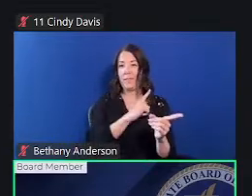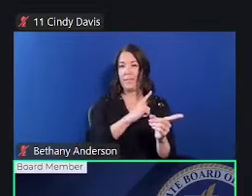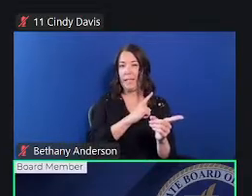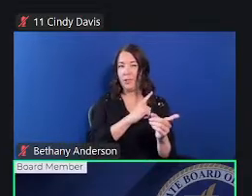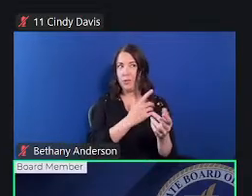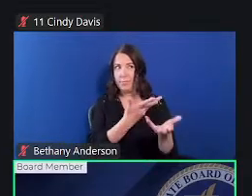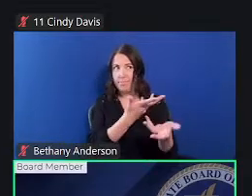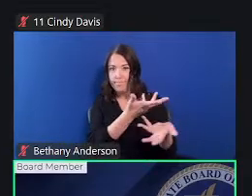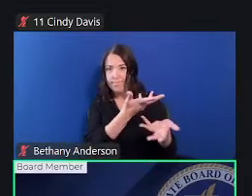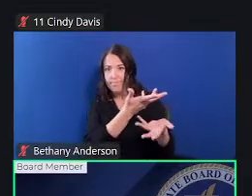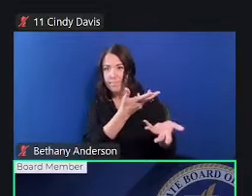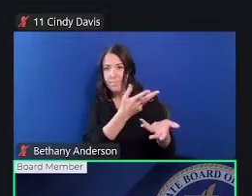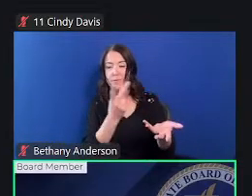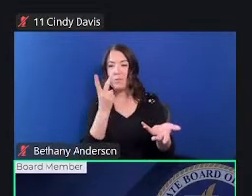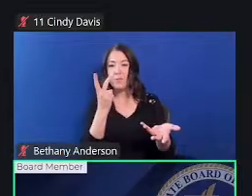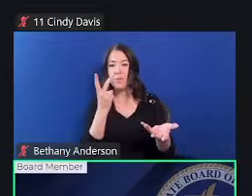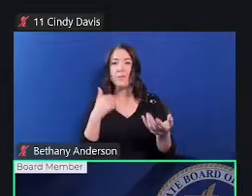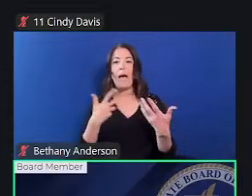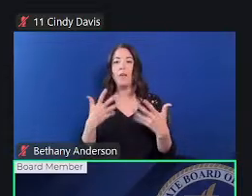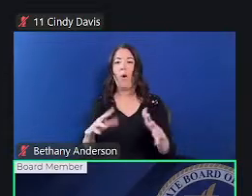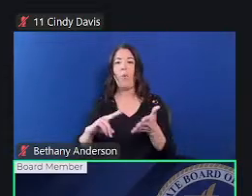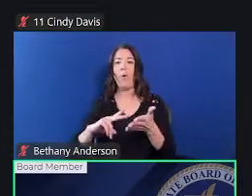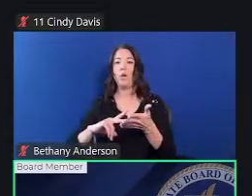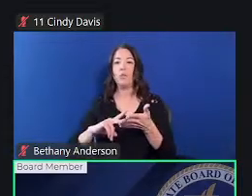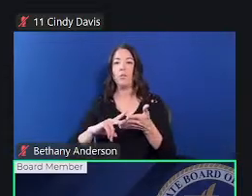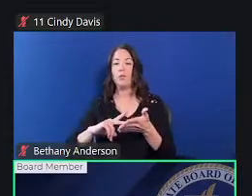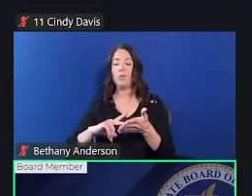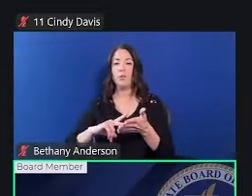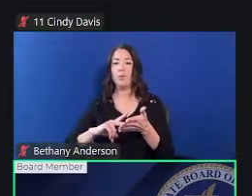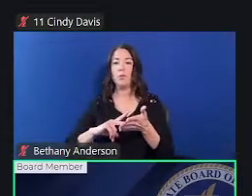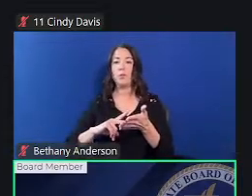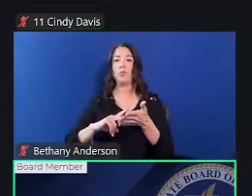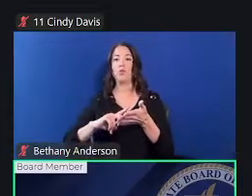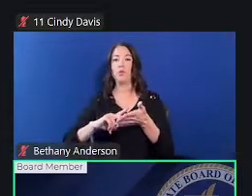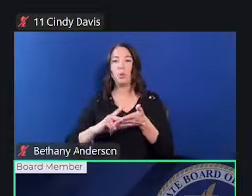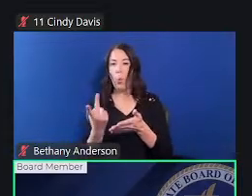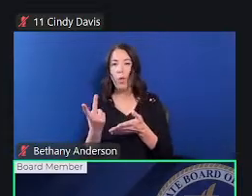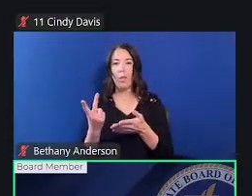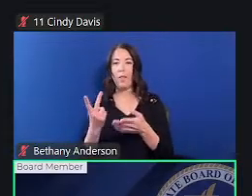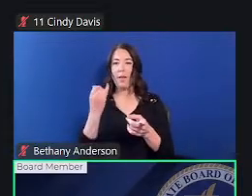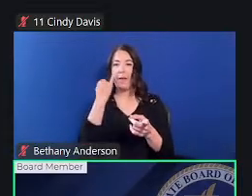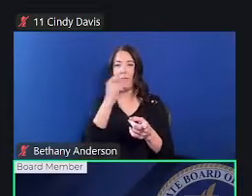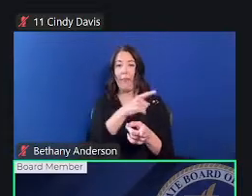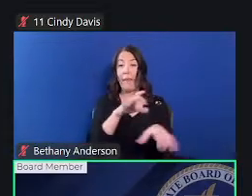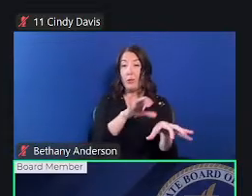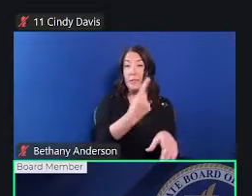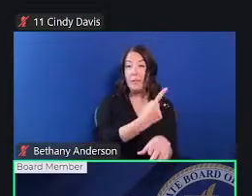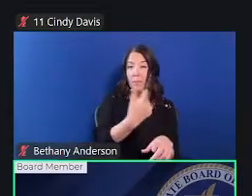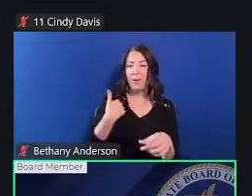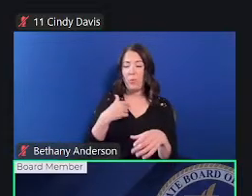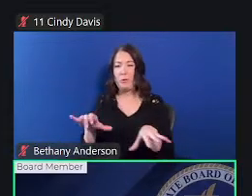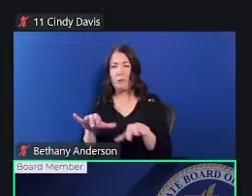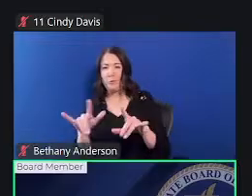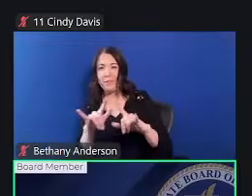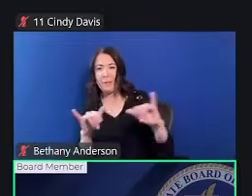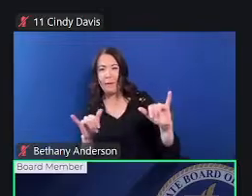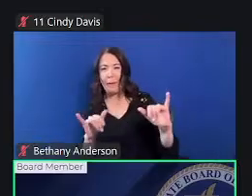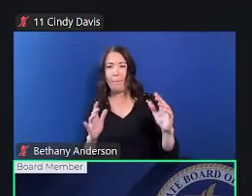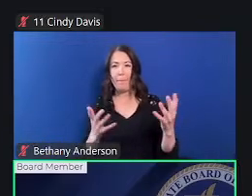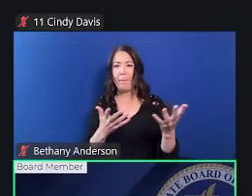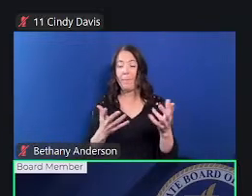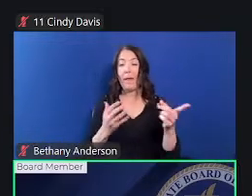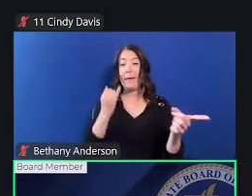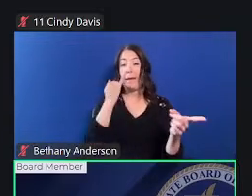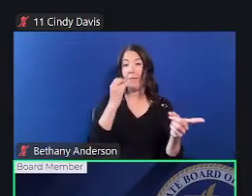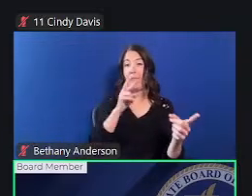there's so we're not dual tracking requests if they're doing something and that they see where the